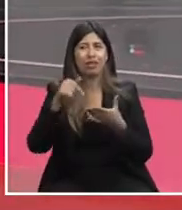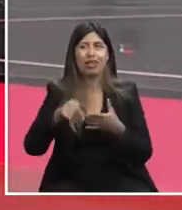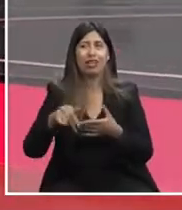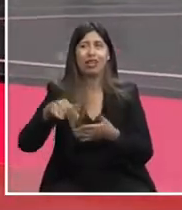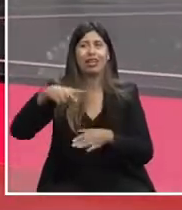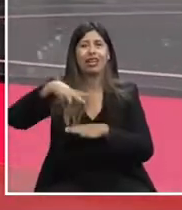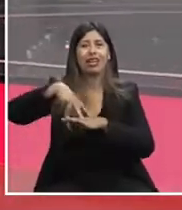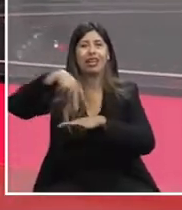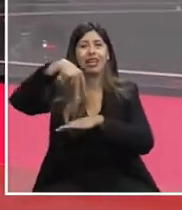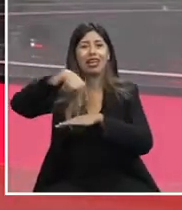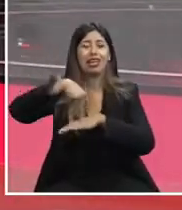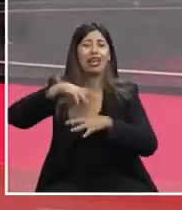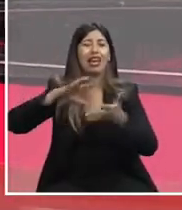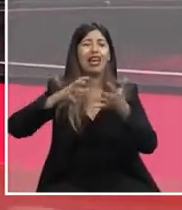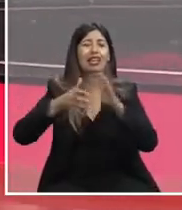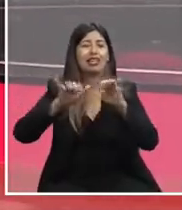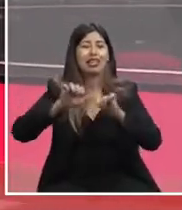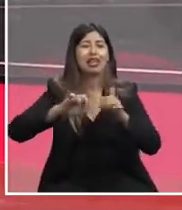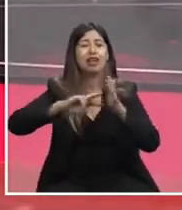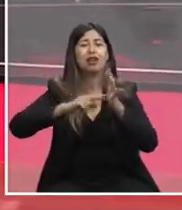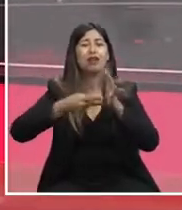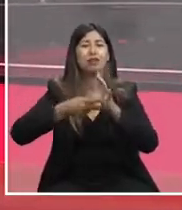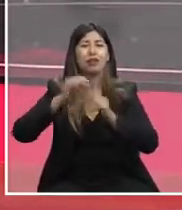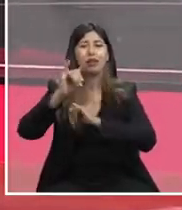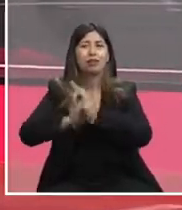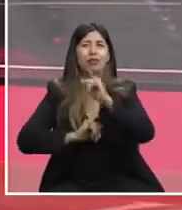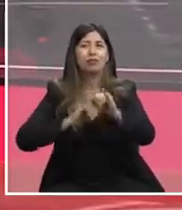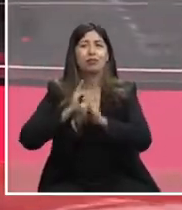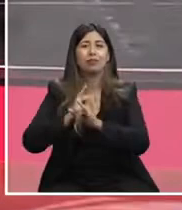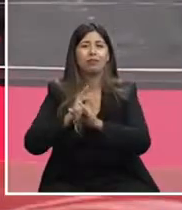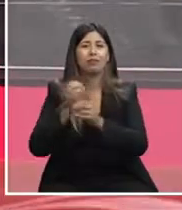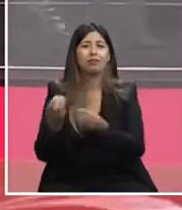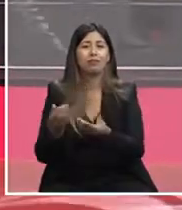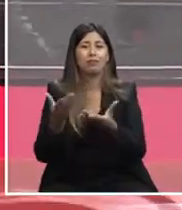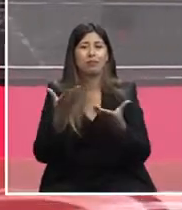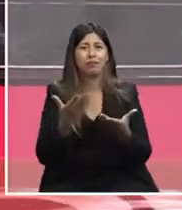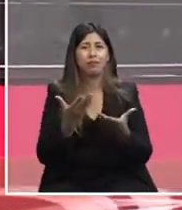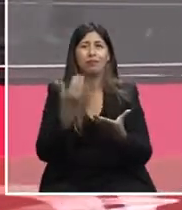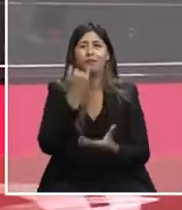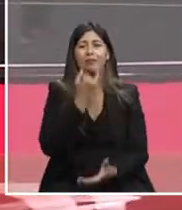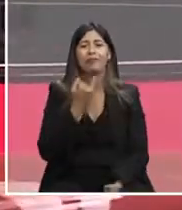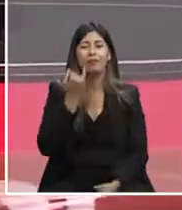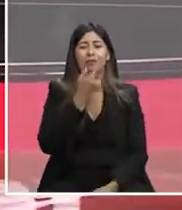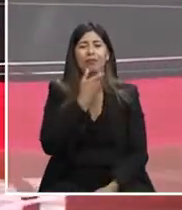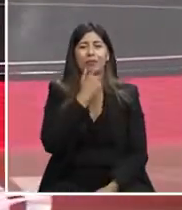con crisis y conflictos digitales. Welcome. Thanks for being here.